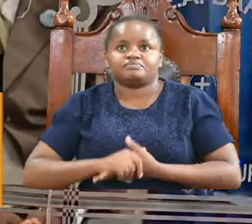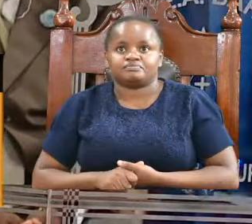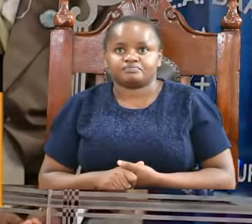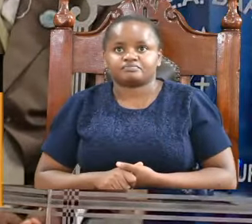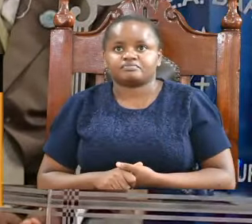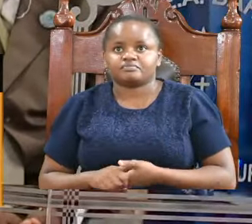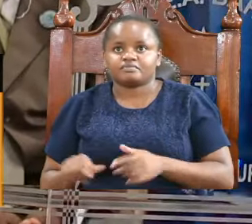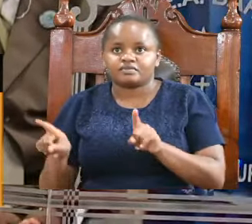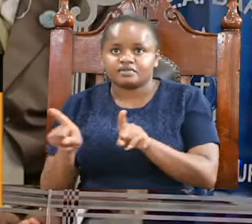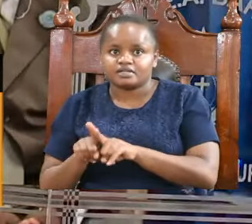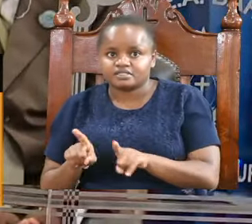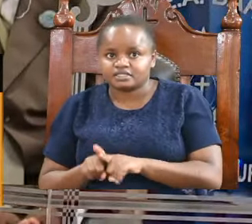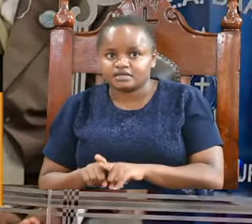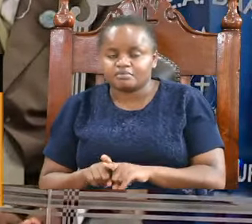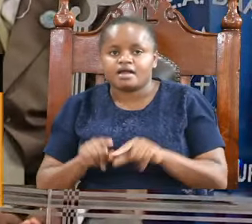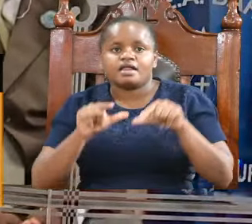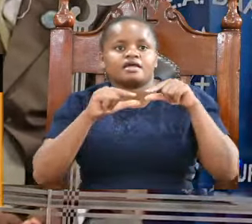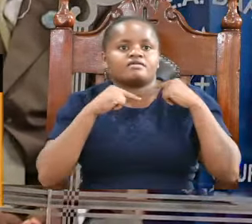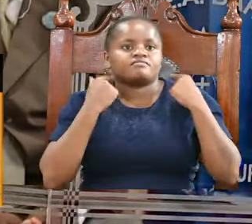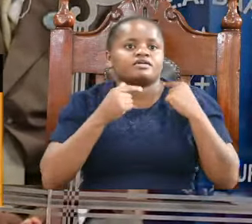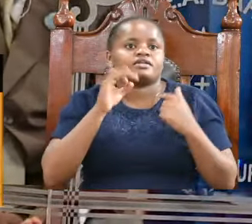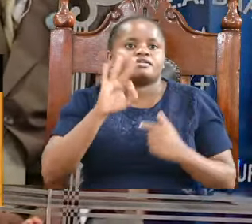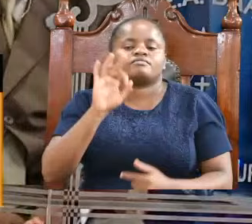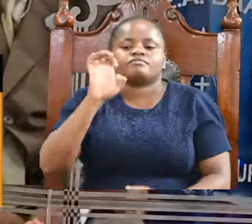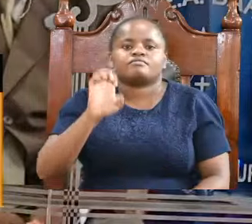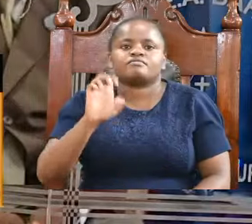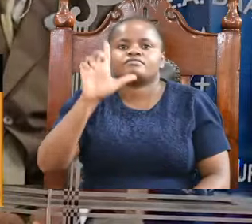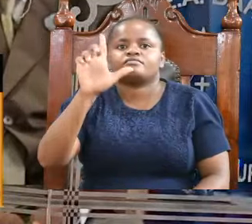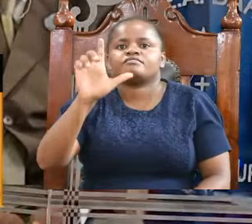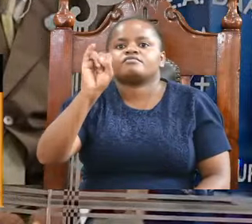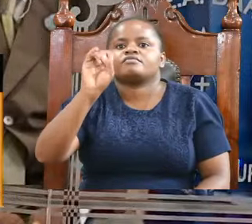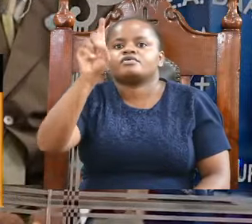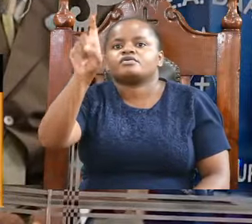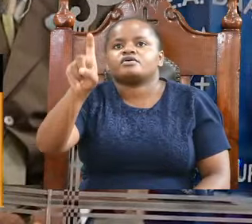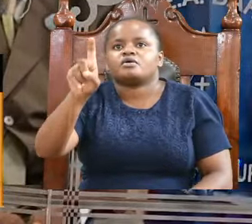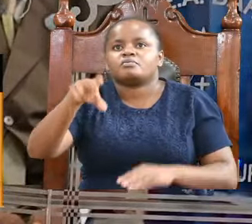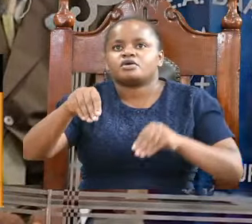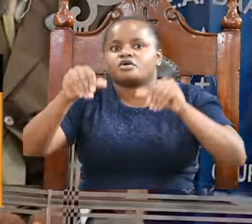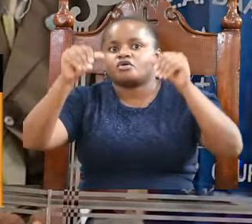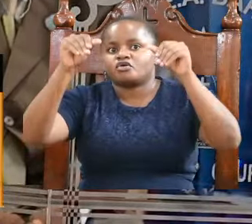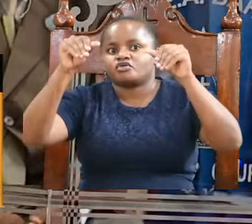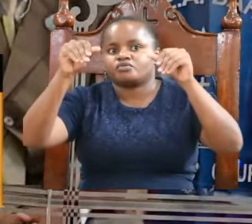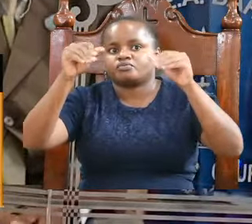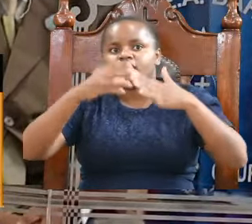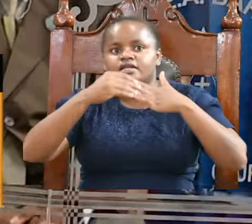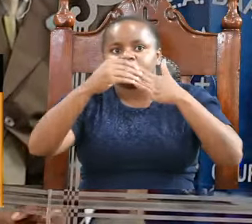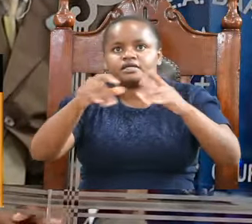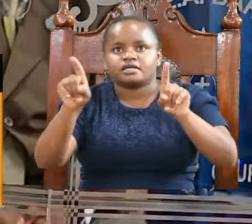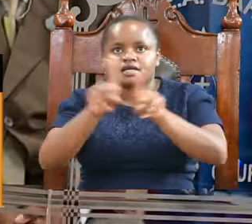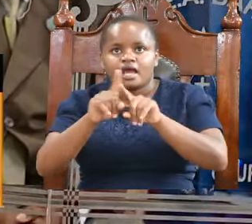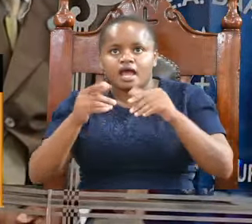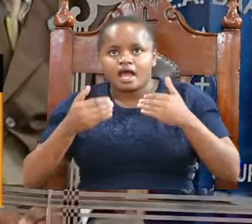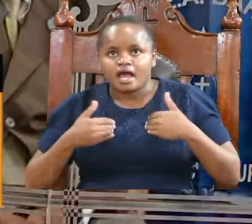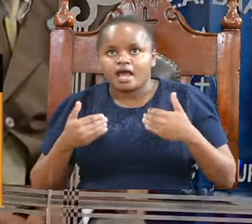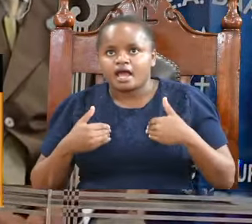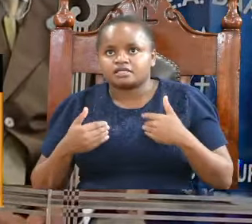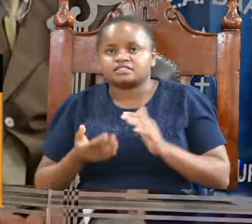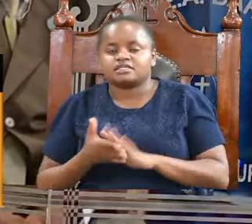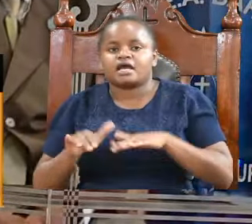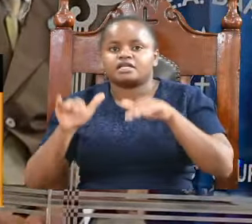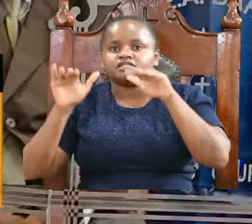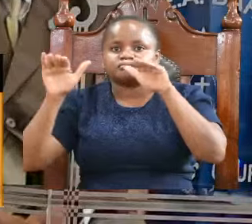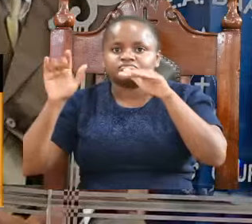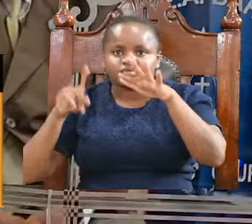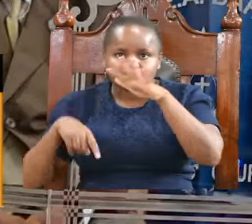City Reverend Felix Gichunge Muridhi to be qualified for the oversight of its congregation and has resolved to induct him into